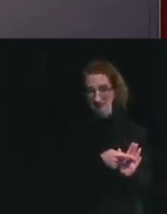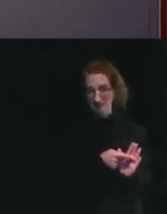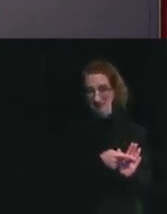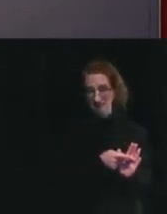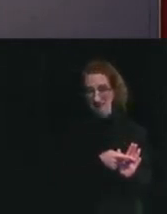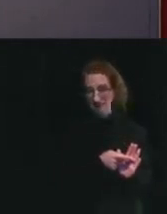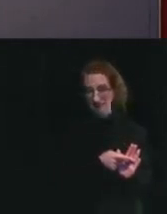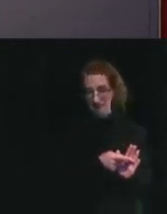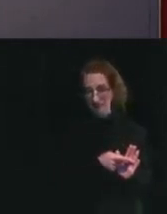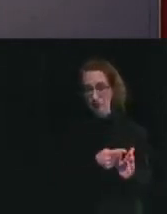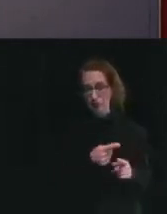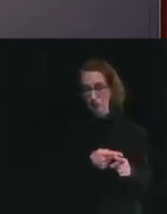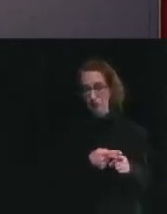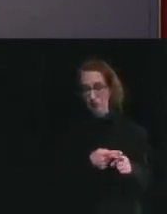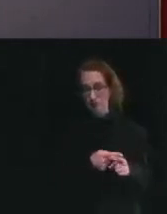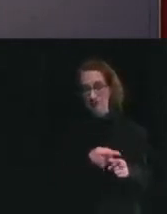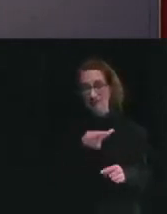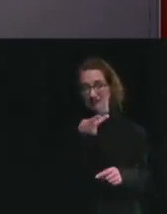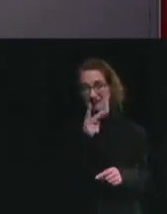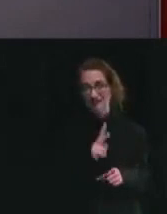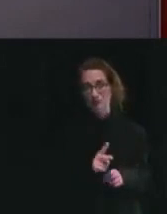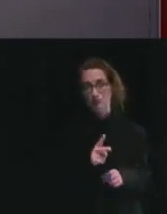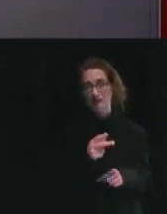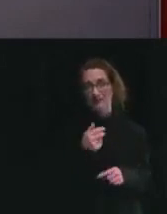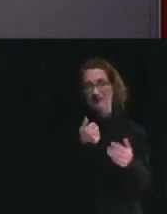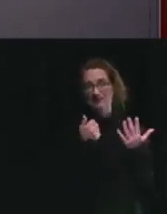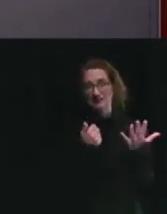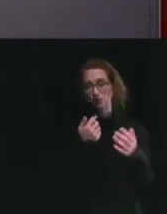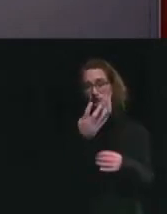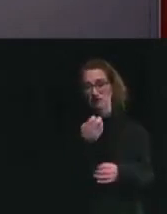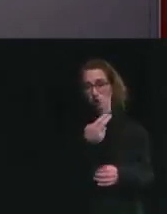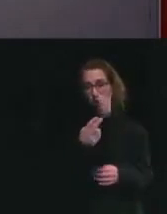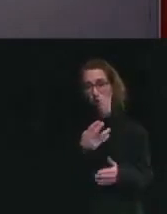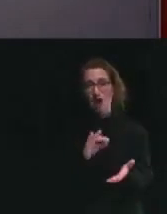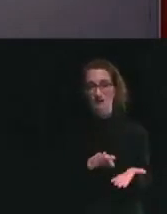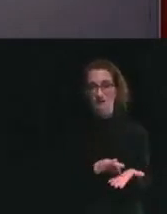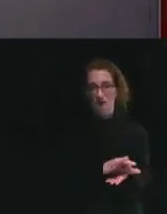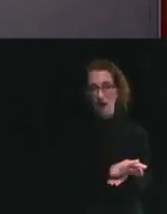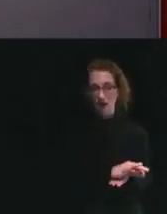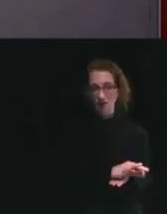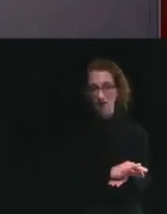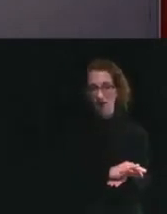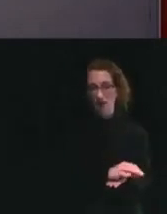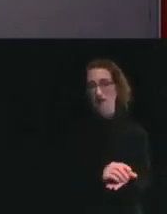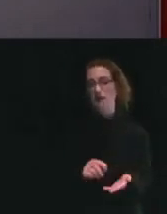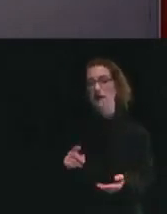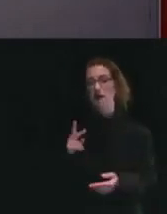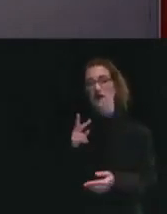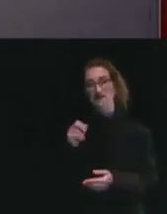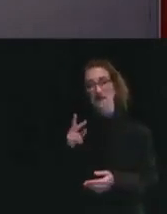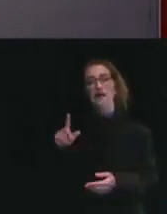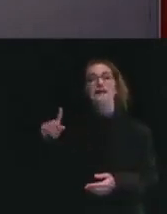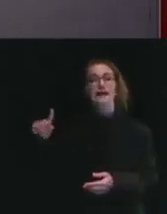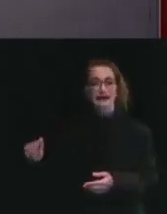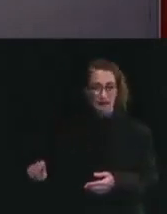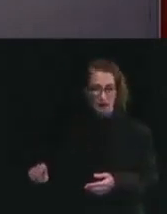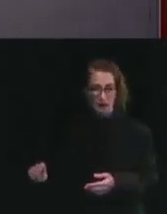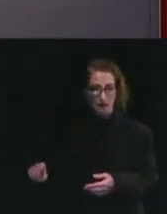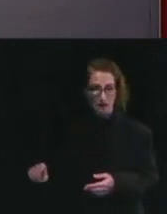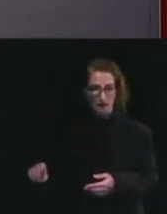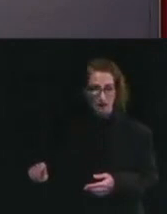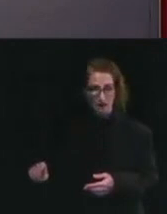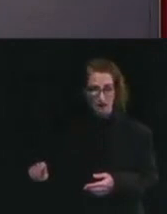pay on average 246 euros a month, and that's significantly less by the KSK. That's